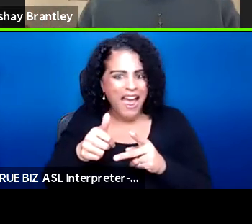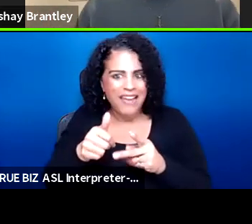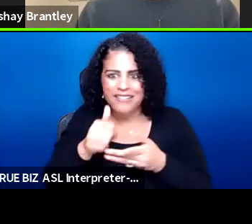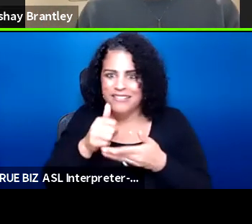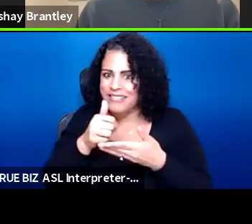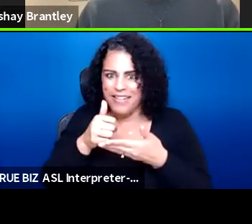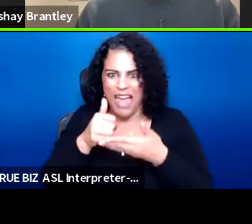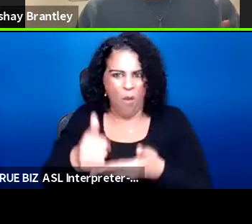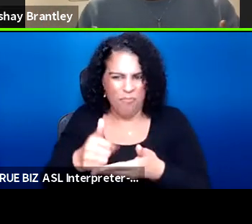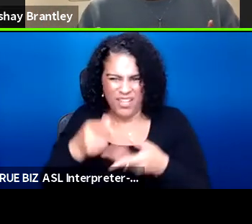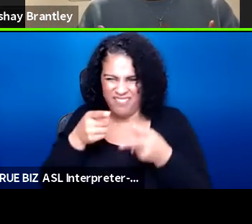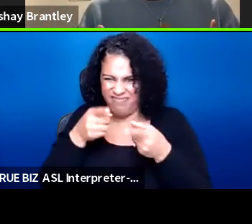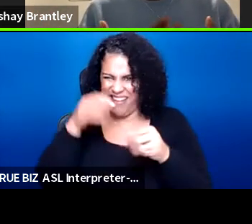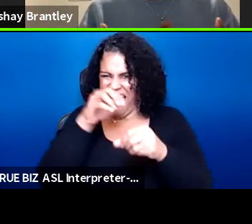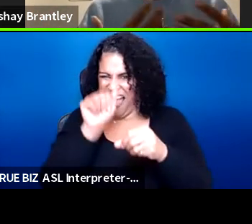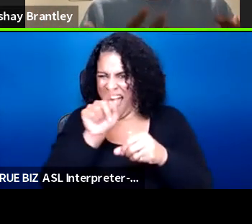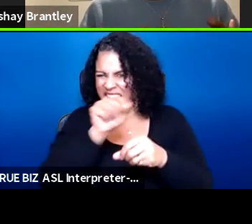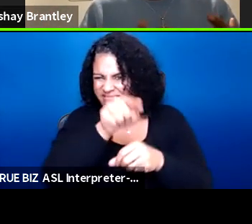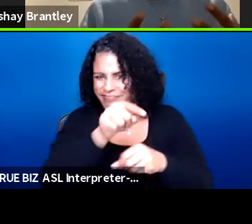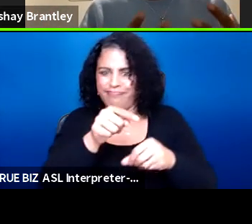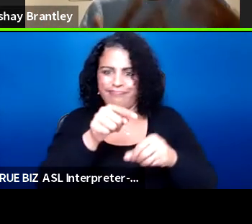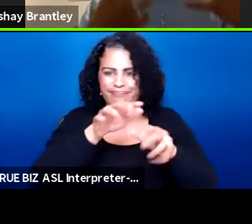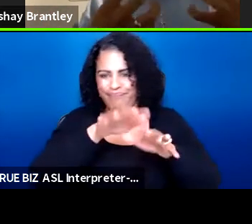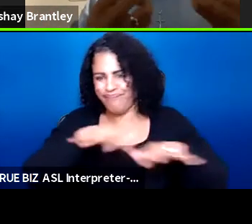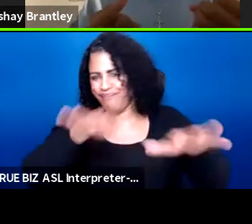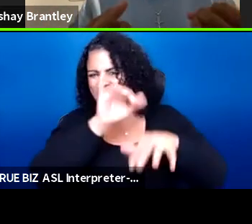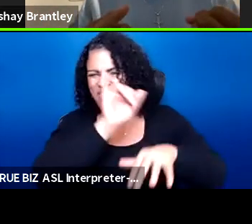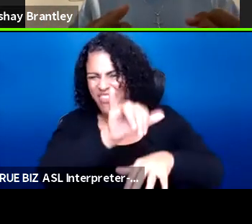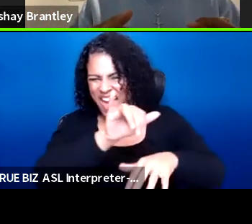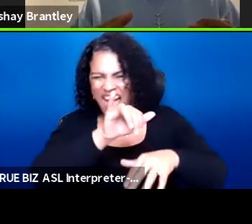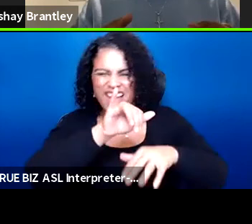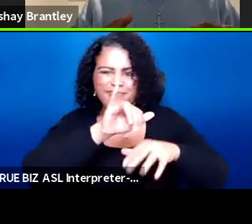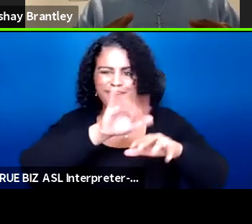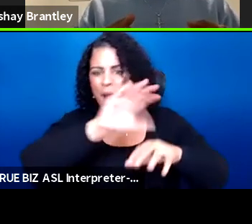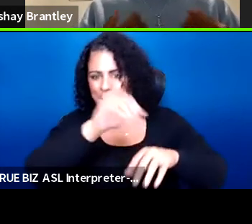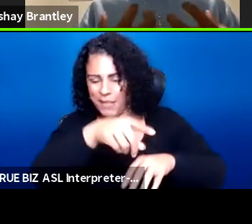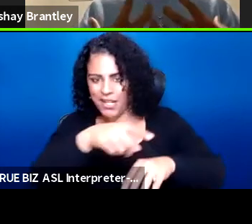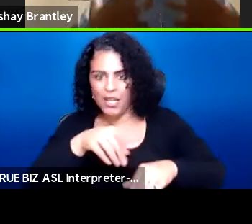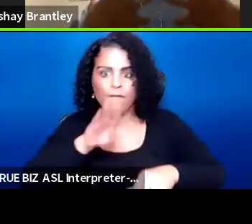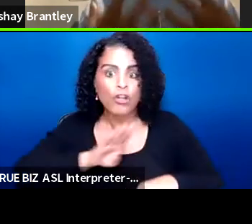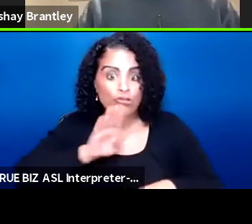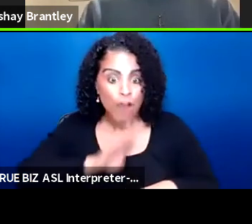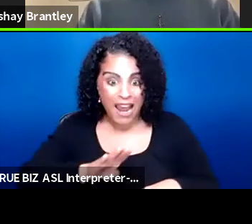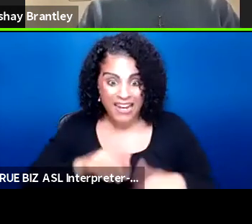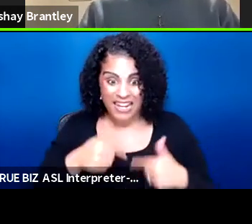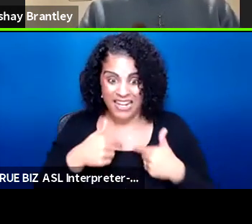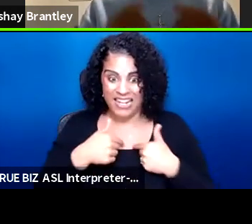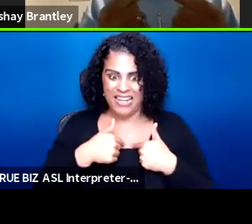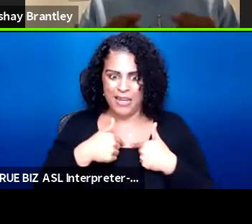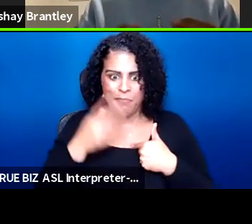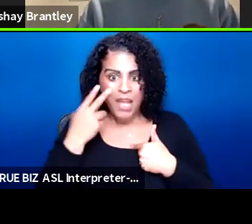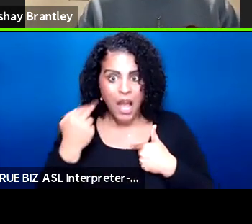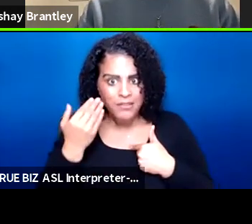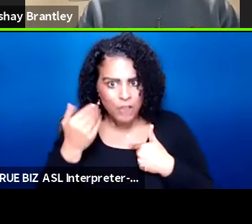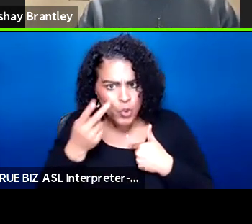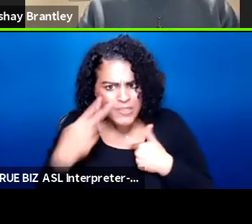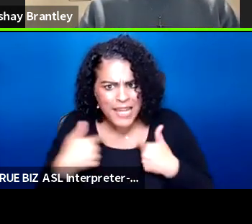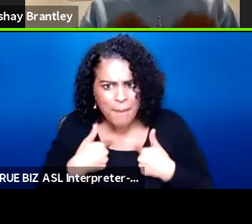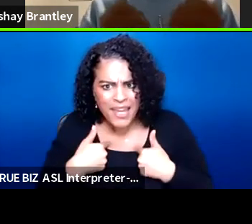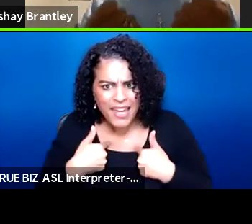my career. And so it's like, it's frustrating. It's so frustrating because it's like, y'all see me showing up. Y'all see me